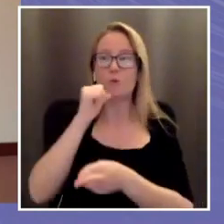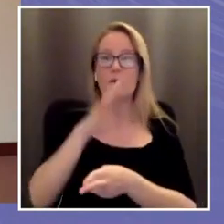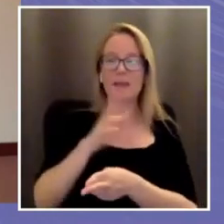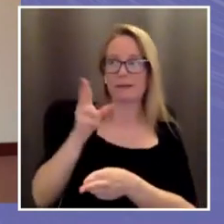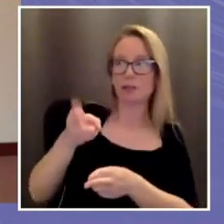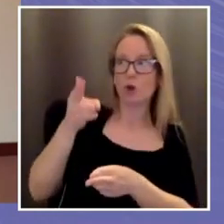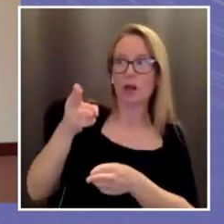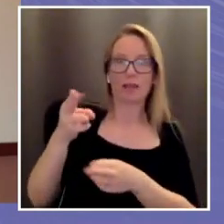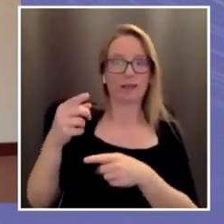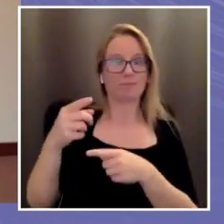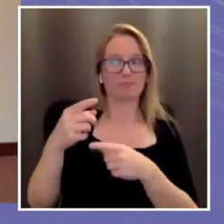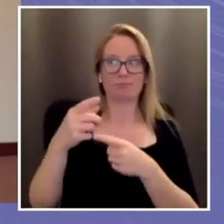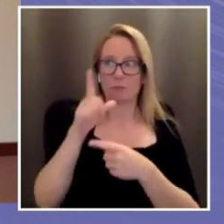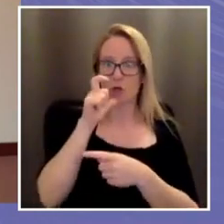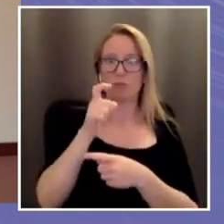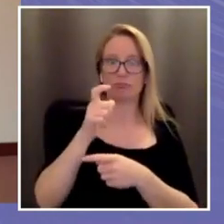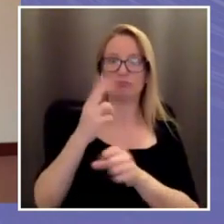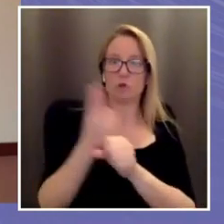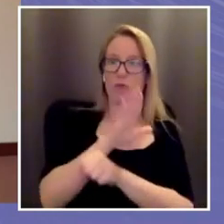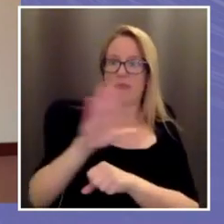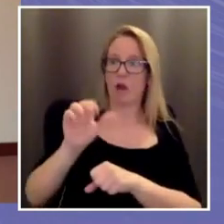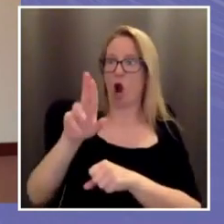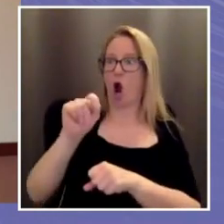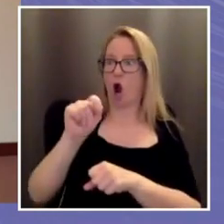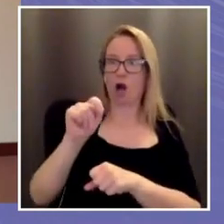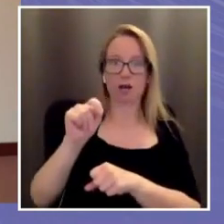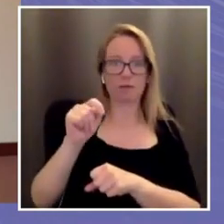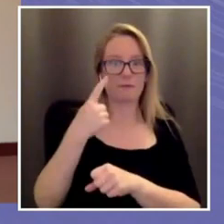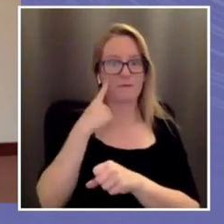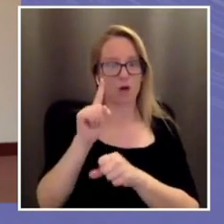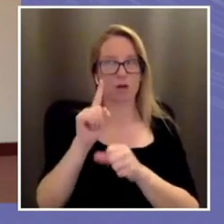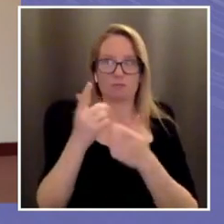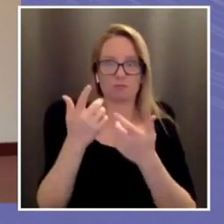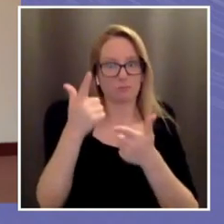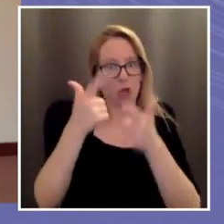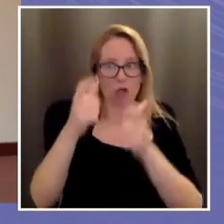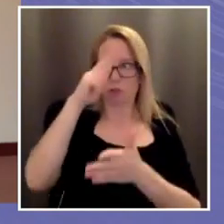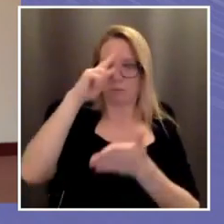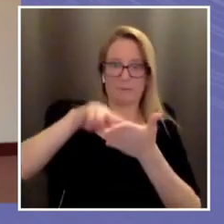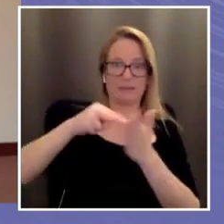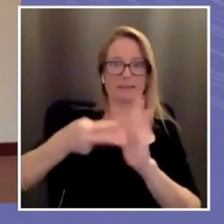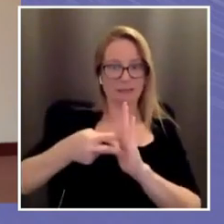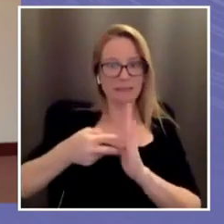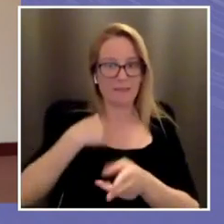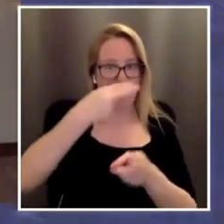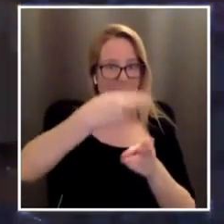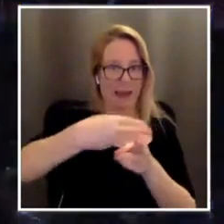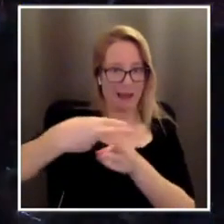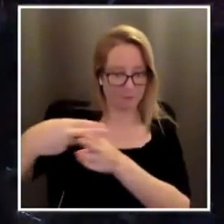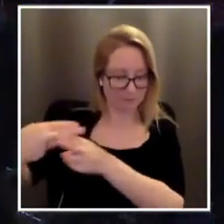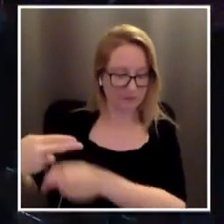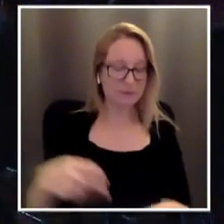historically who used their art for larger purposes. And so